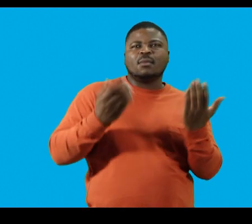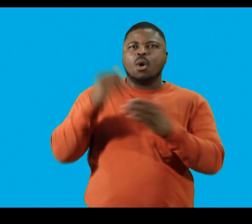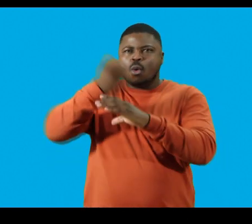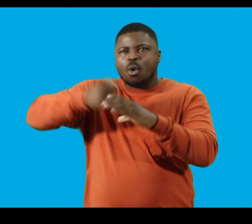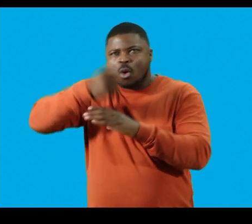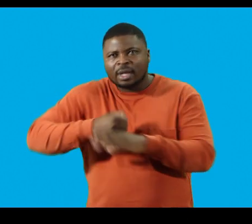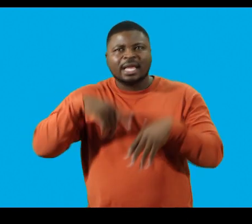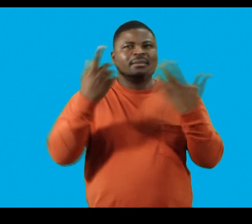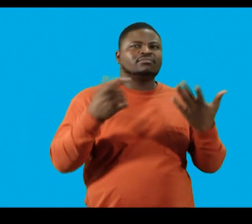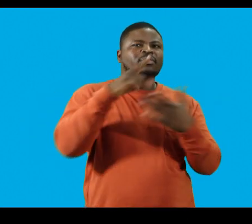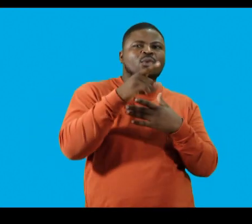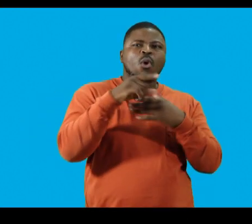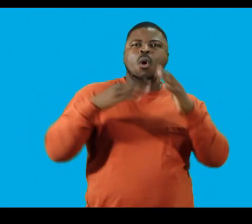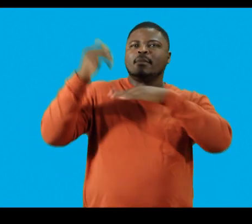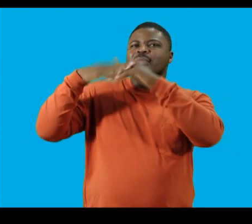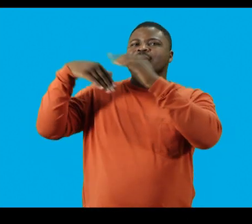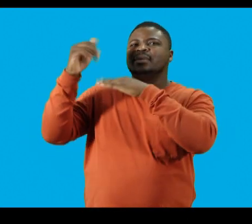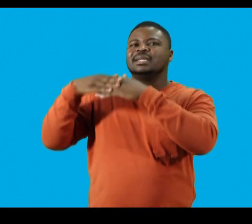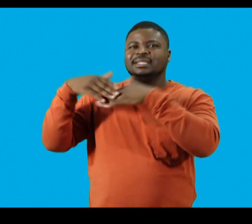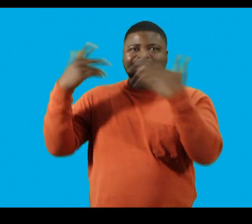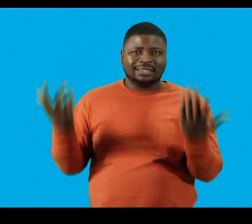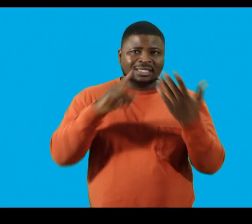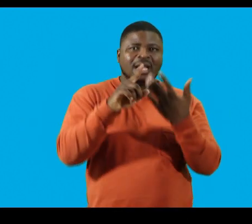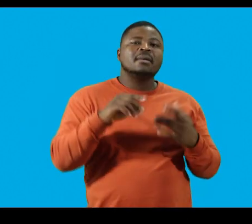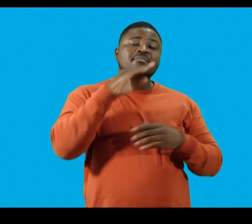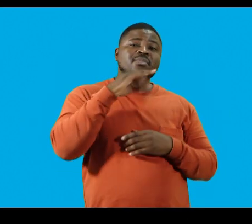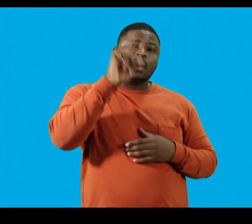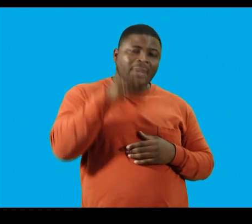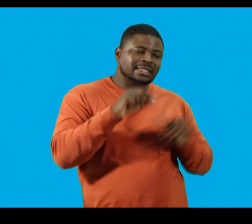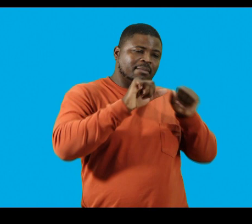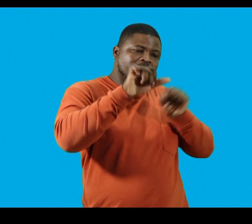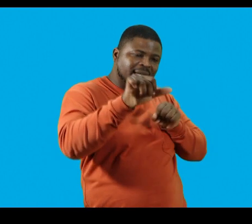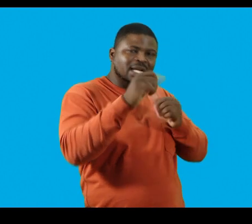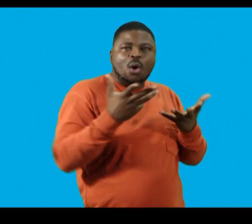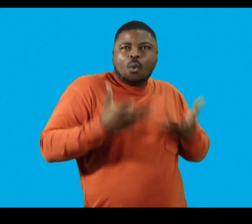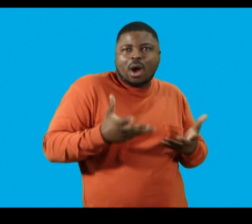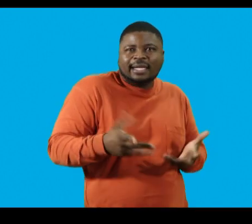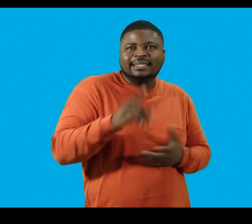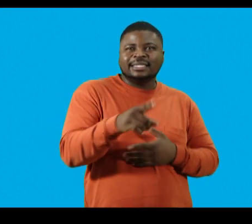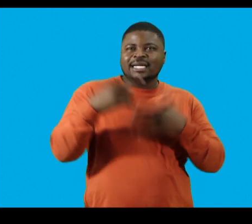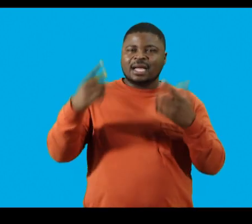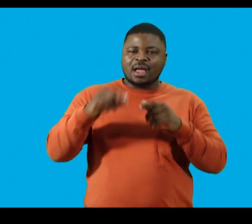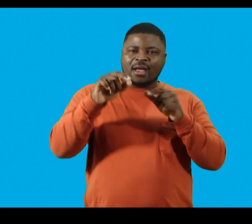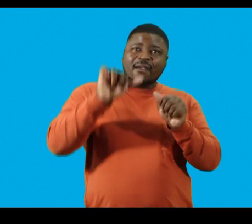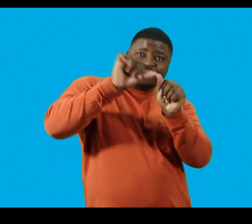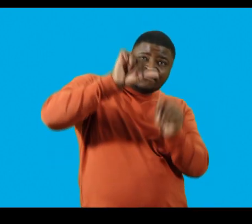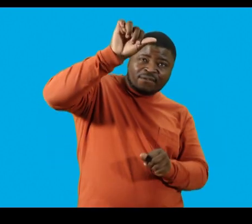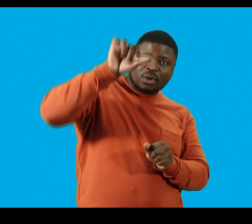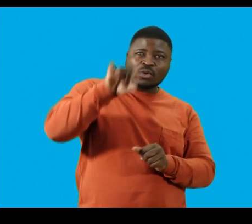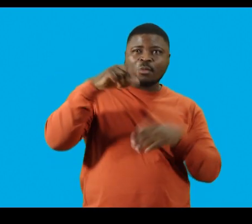cooking, catering, and building. You will also measure weight, volume, and